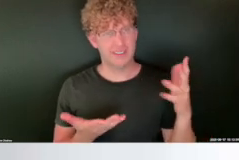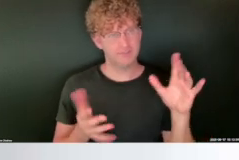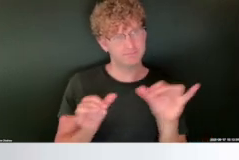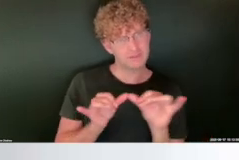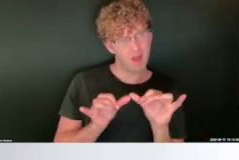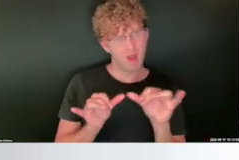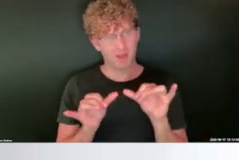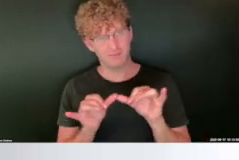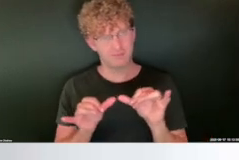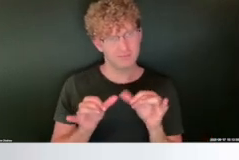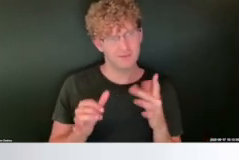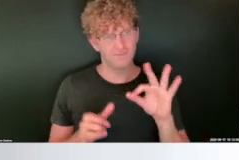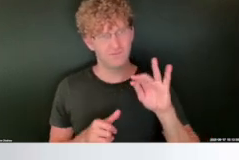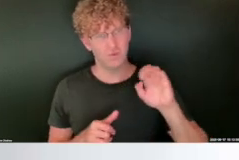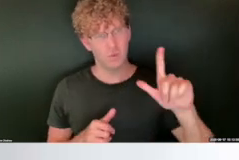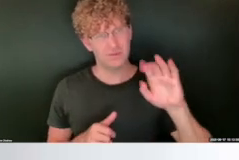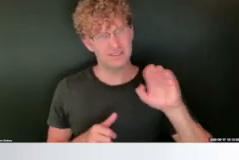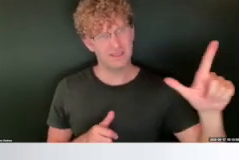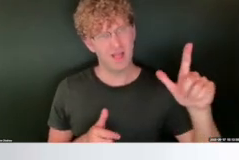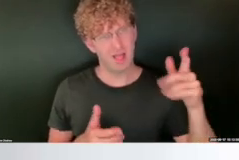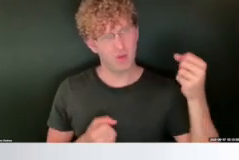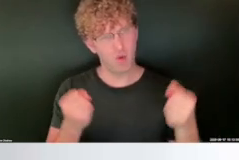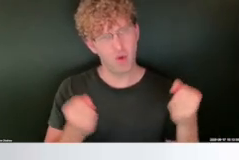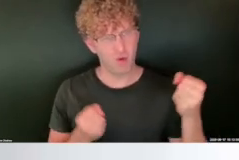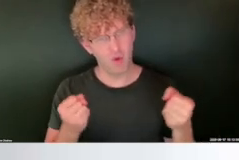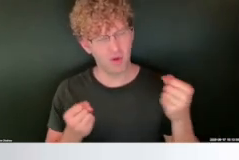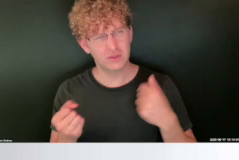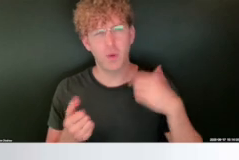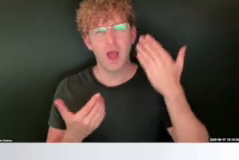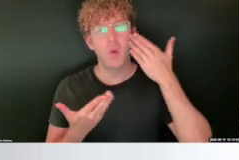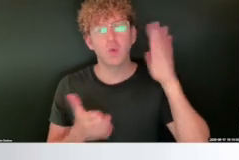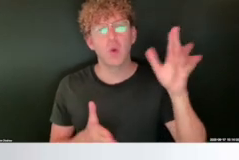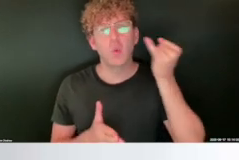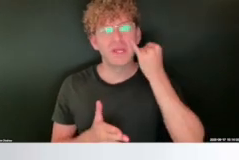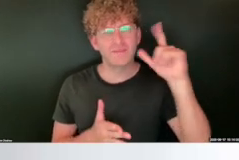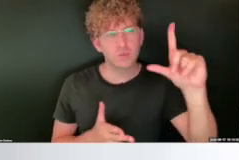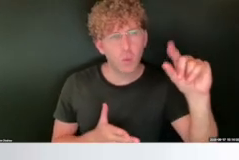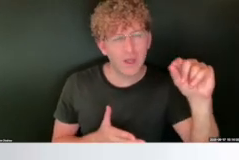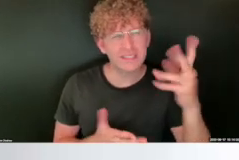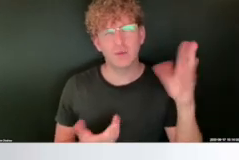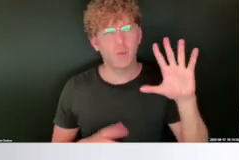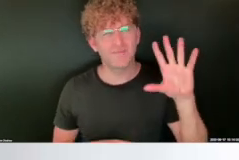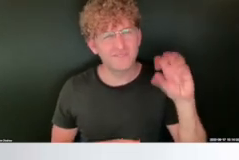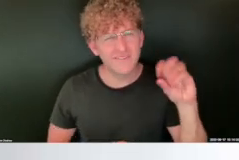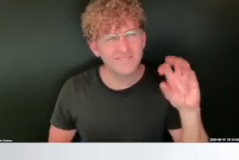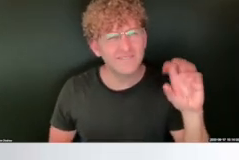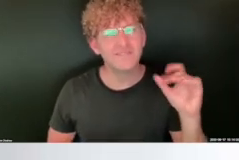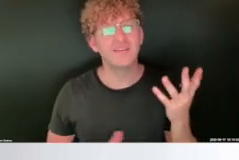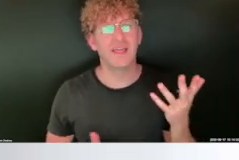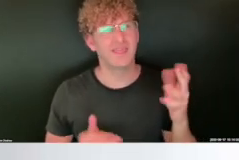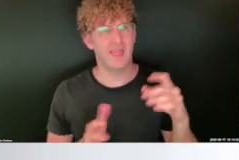cell vehicles that were above, I don't know if it's 20 units or if it's 50 units, but they were to be exempt. So I'd love